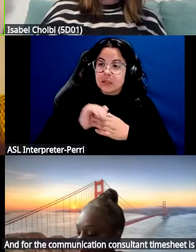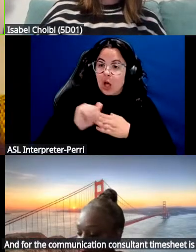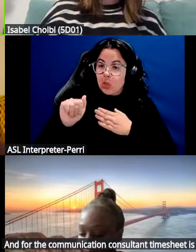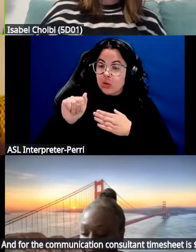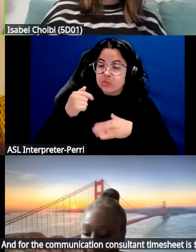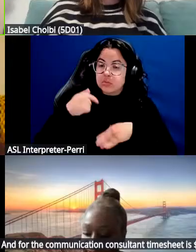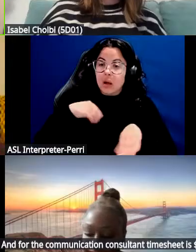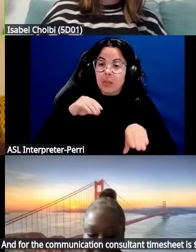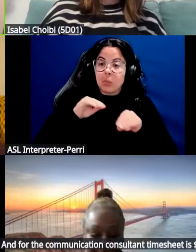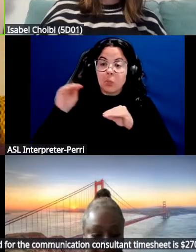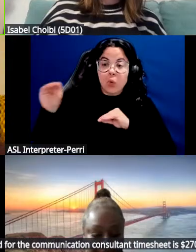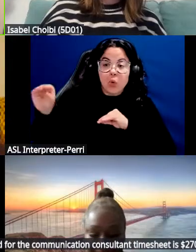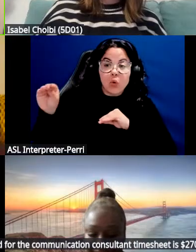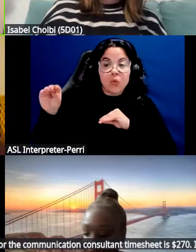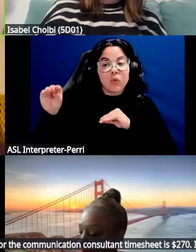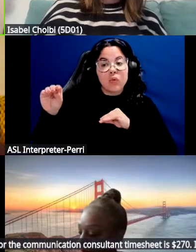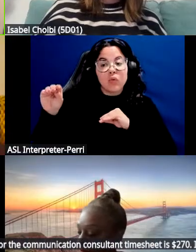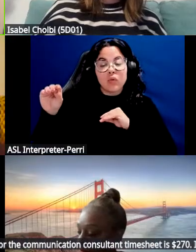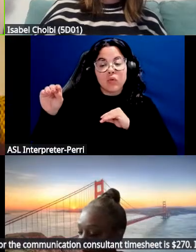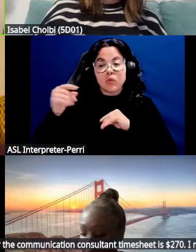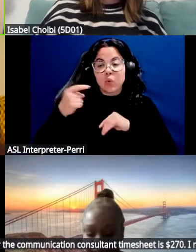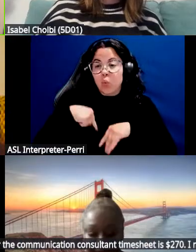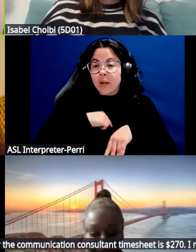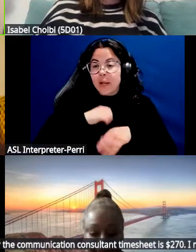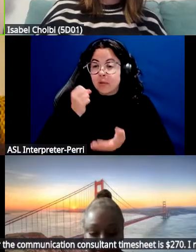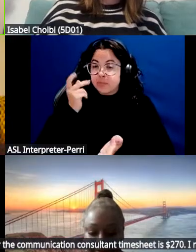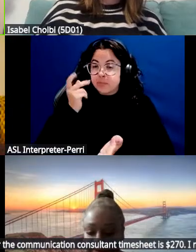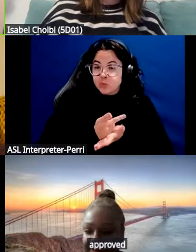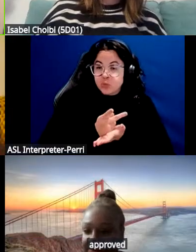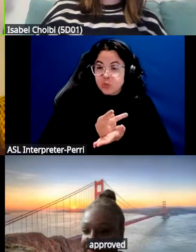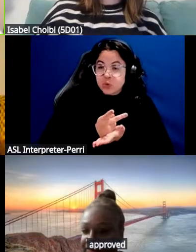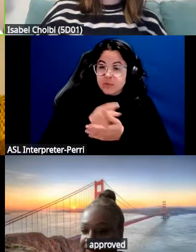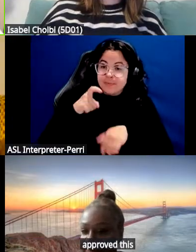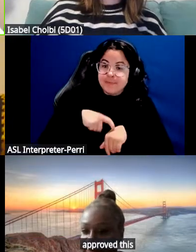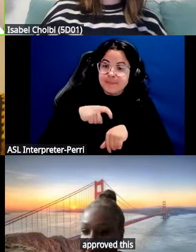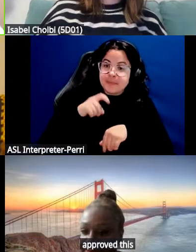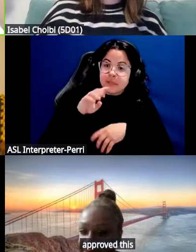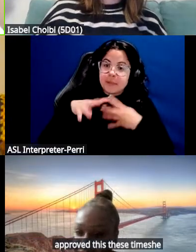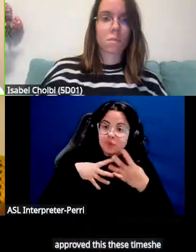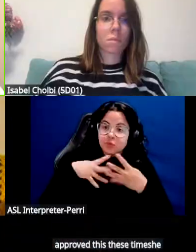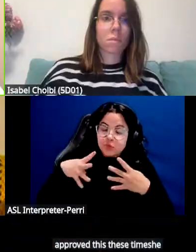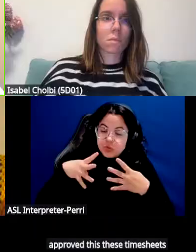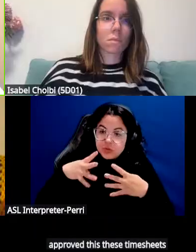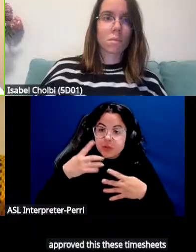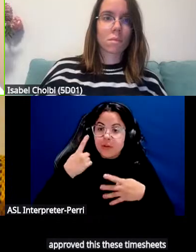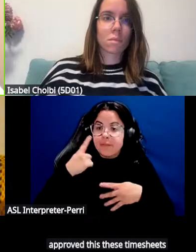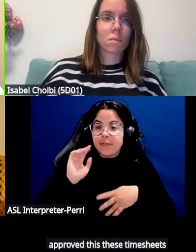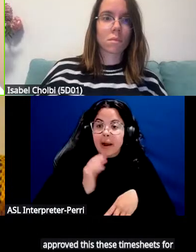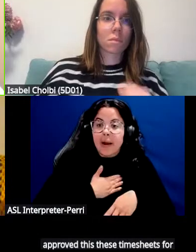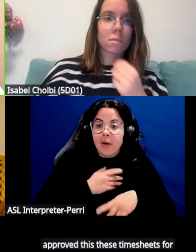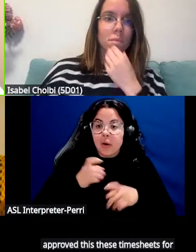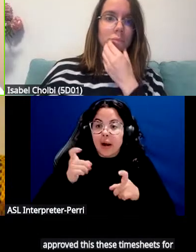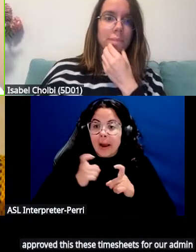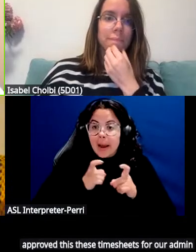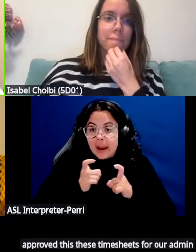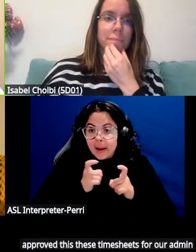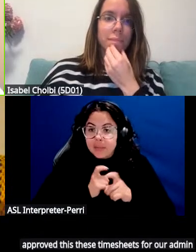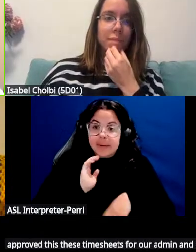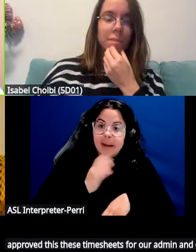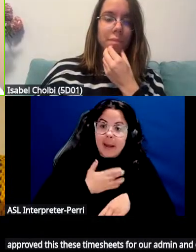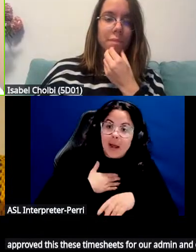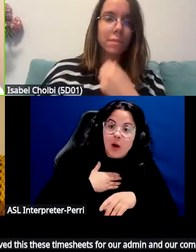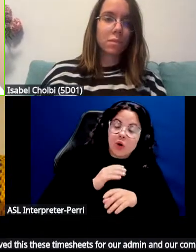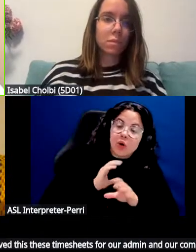that we approve these timesheets for our admin and our